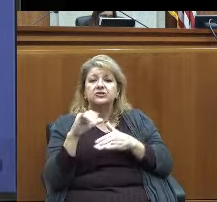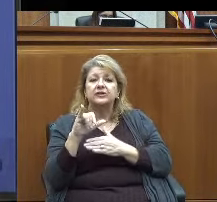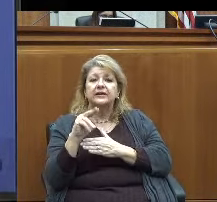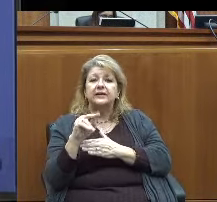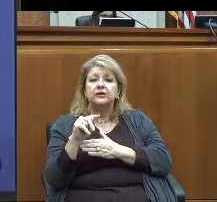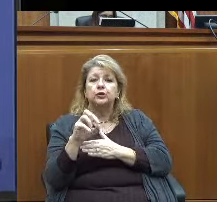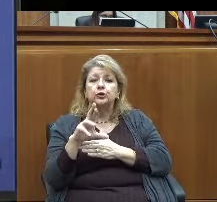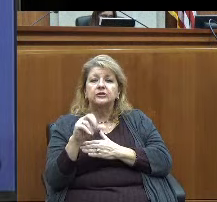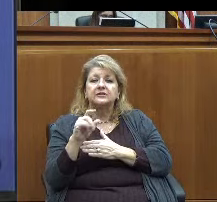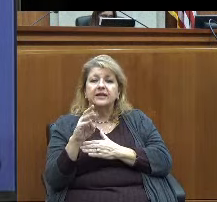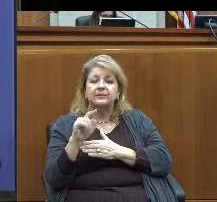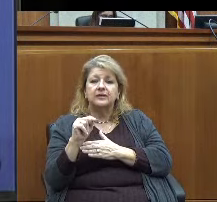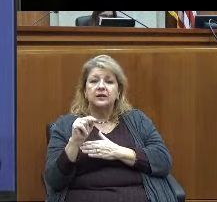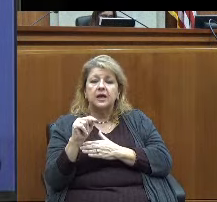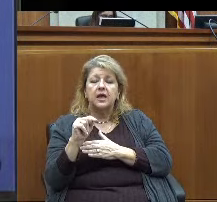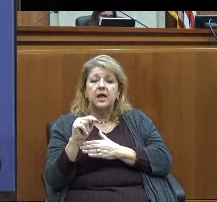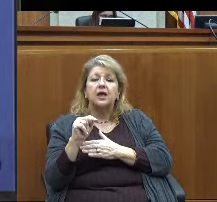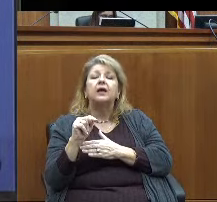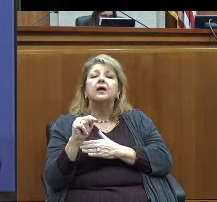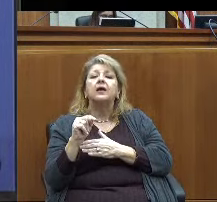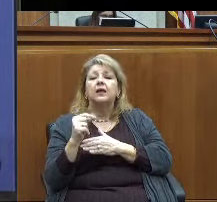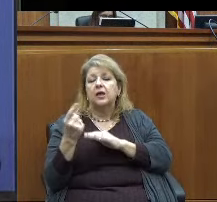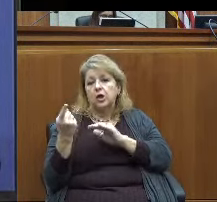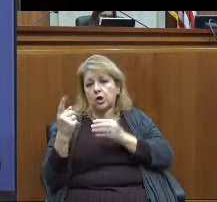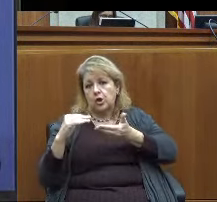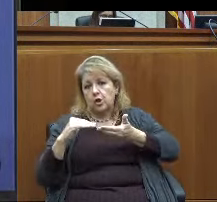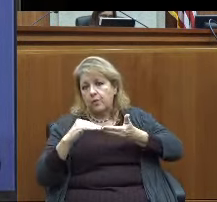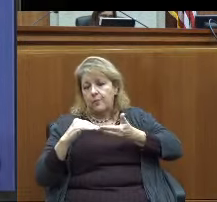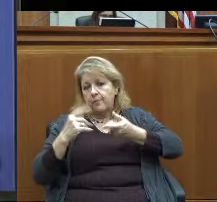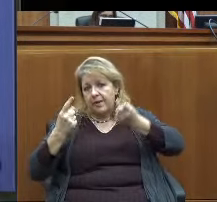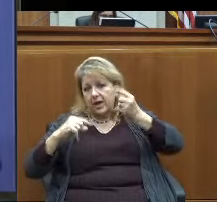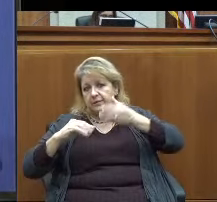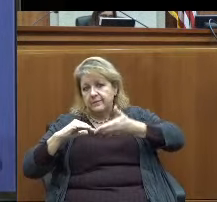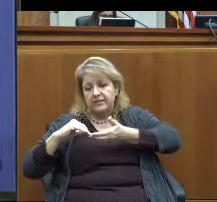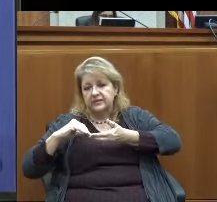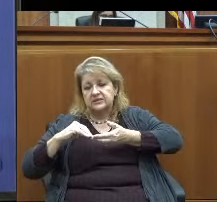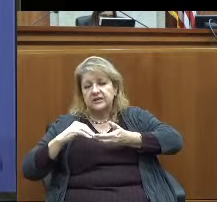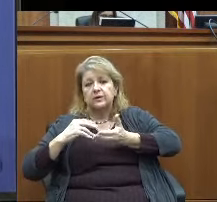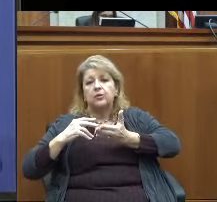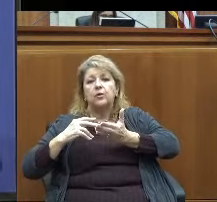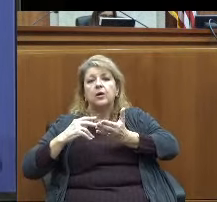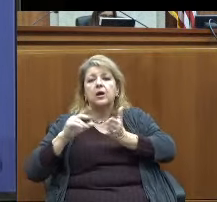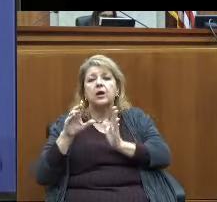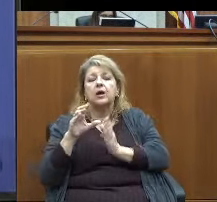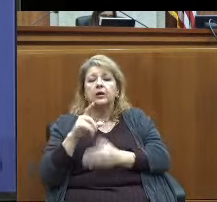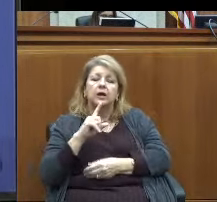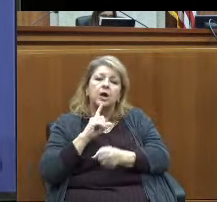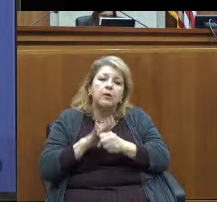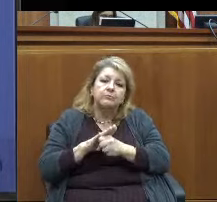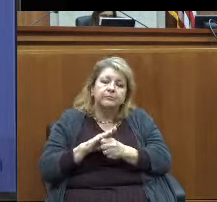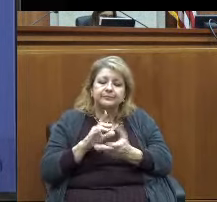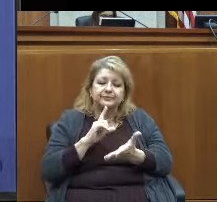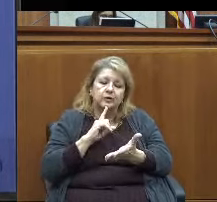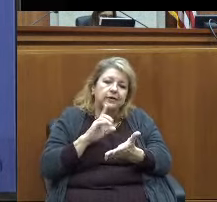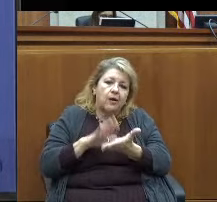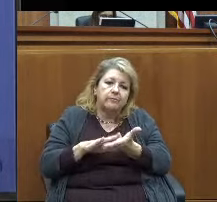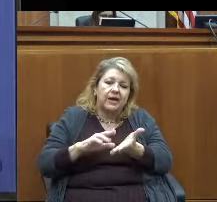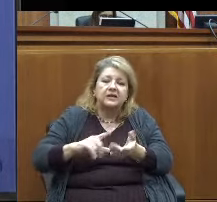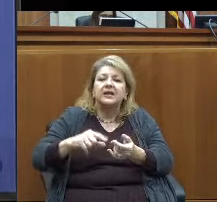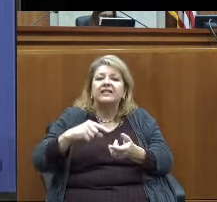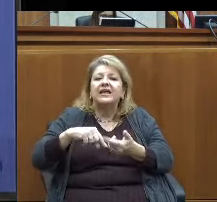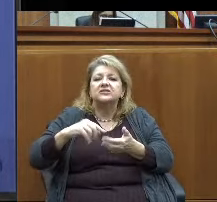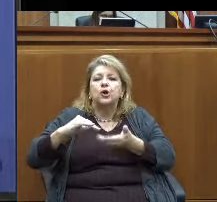Mobility Compact to improve reciprocity across states. So this report on the task force is publicly